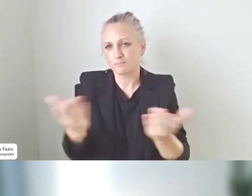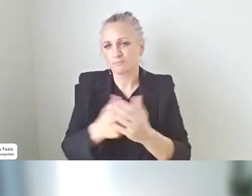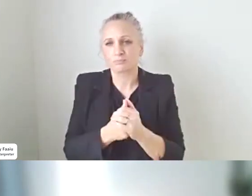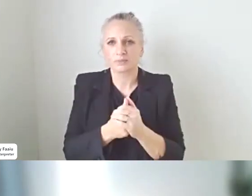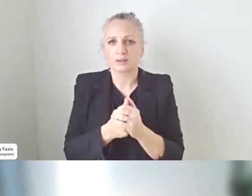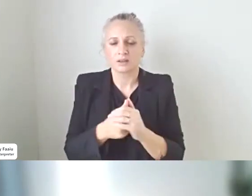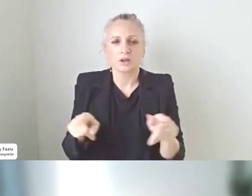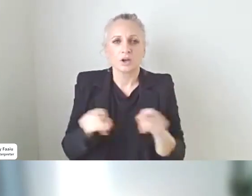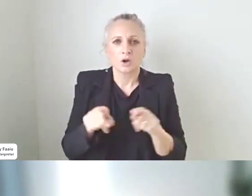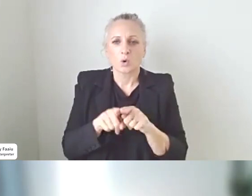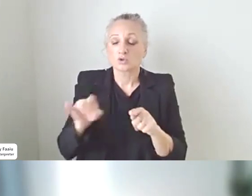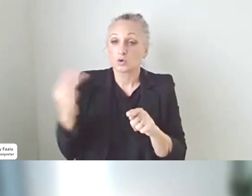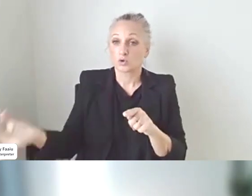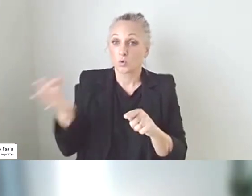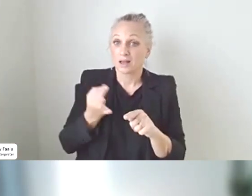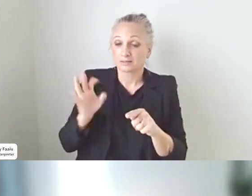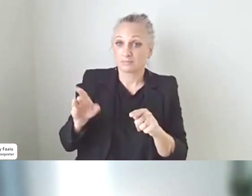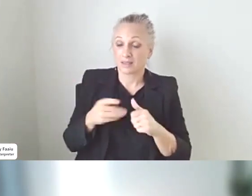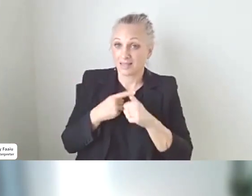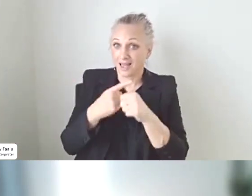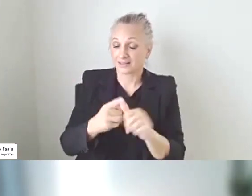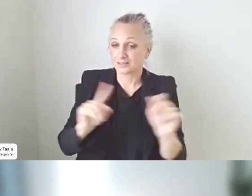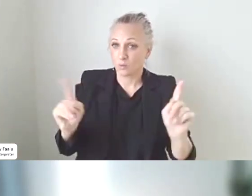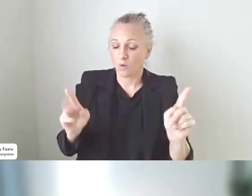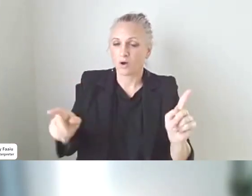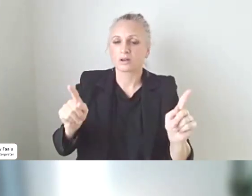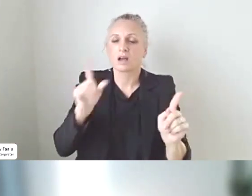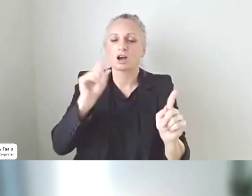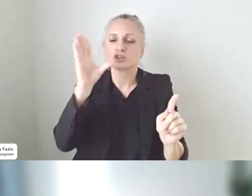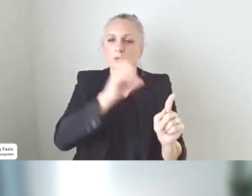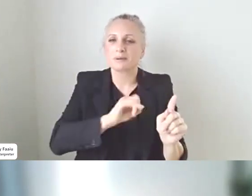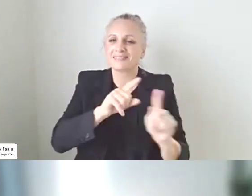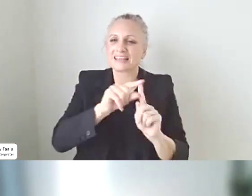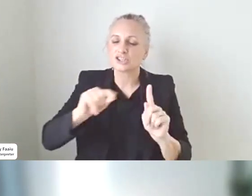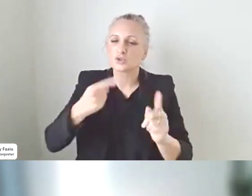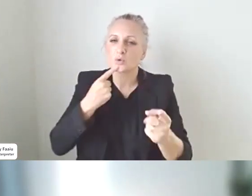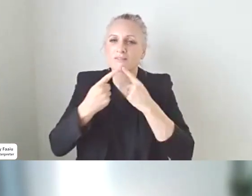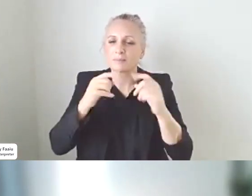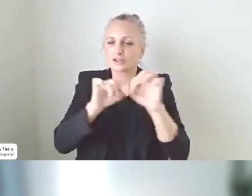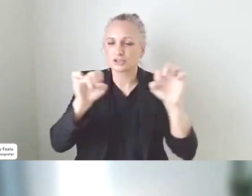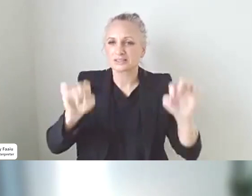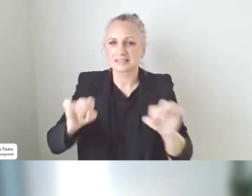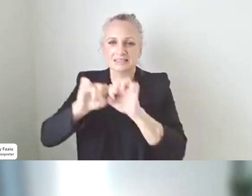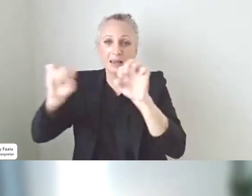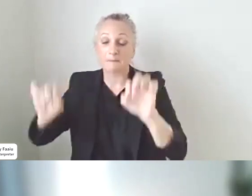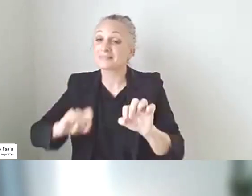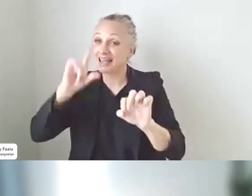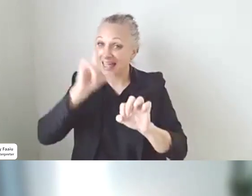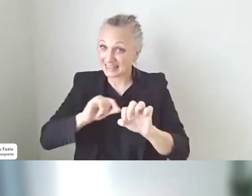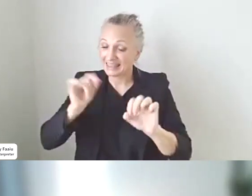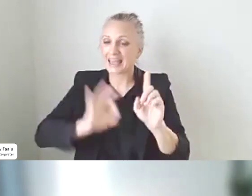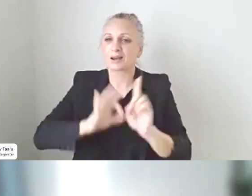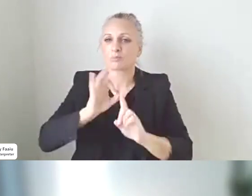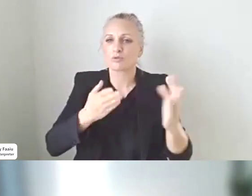And in answer to the question, as others have said, I do believe that digital information systems can increase access to